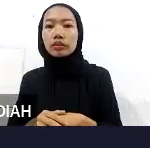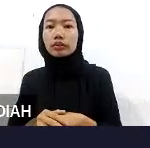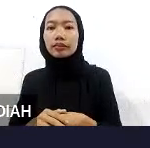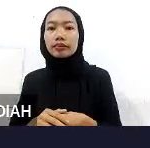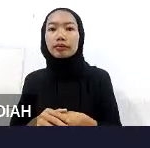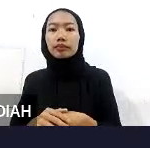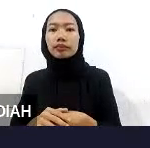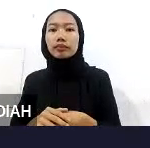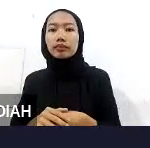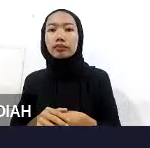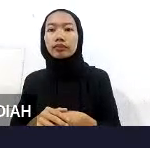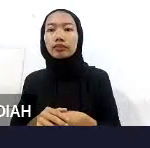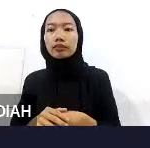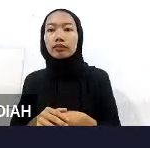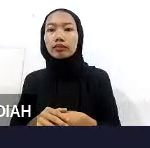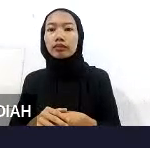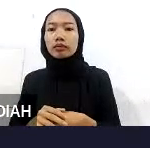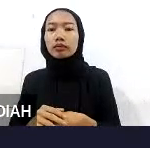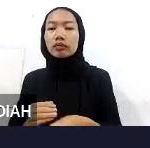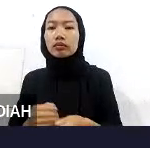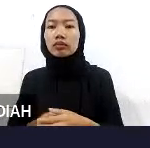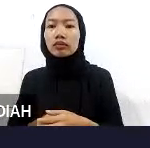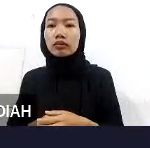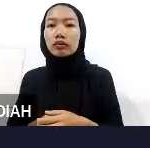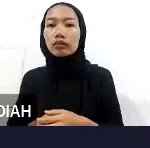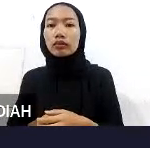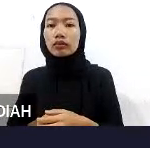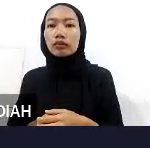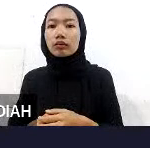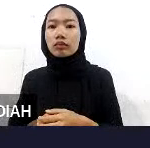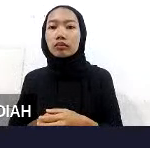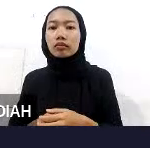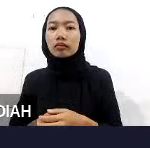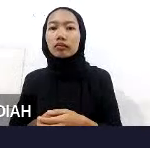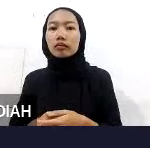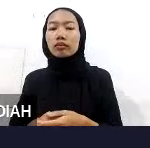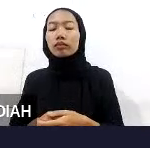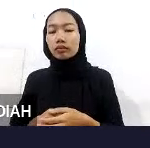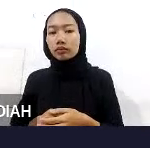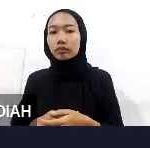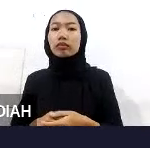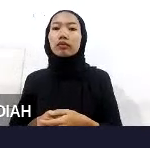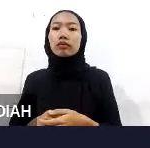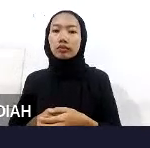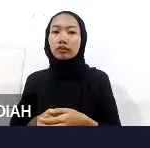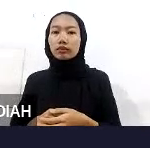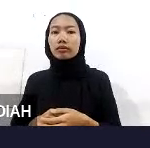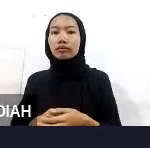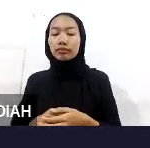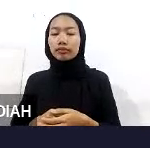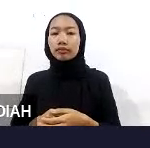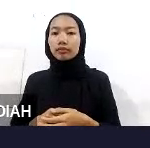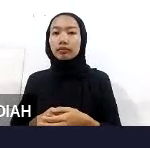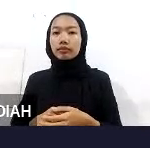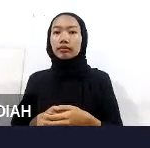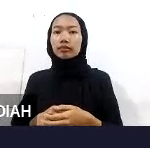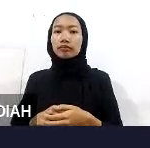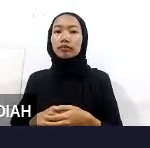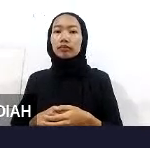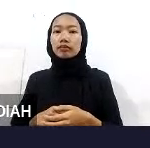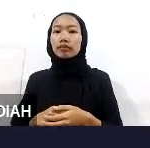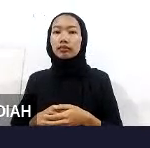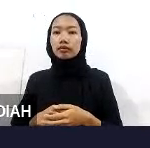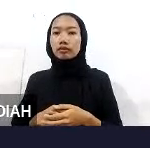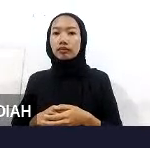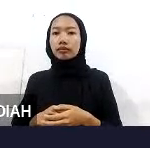disabilities. I even was a soccer coach on stage of an able-bodied team. as